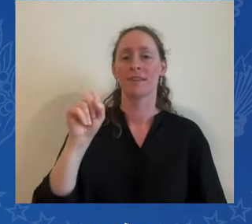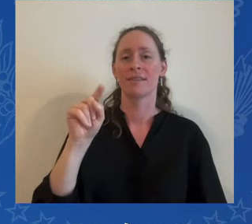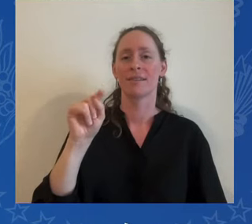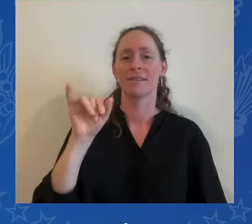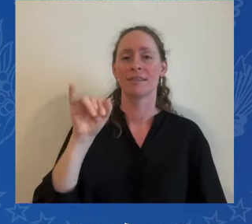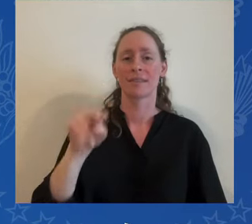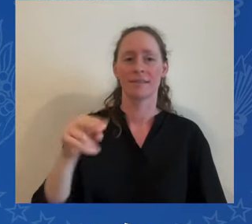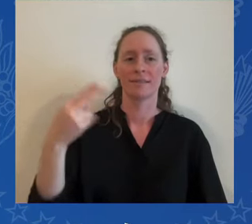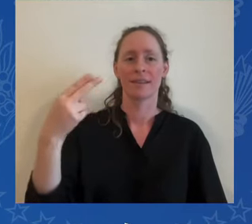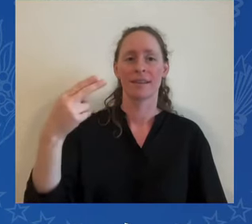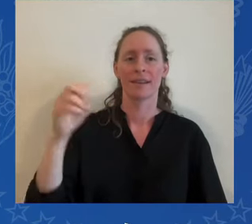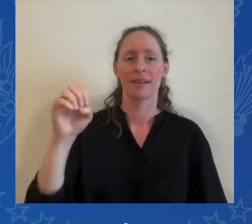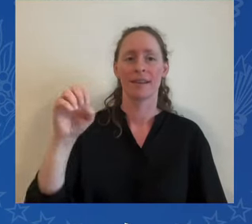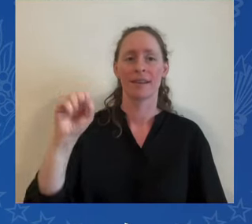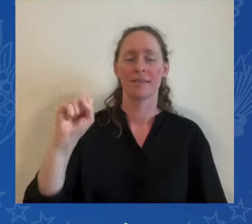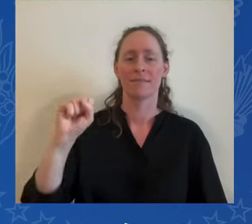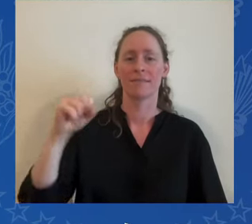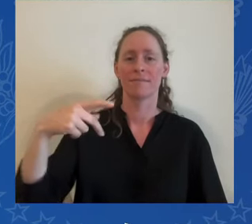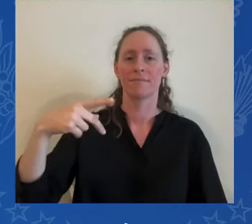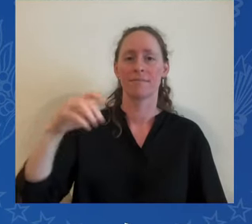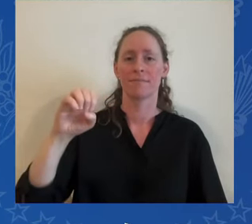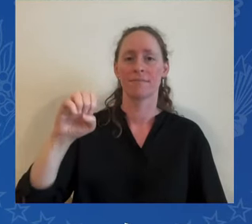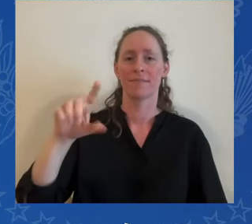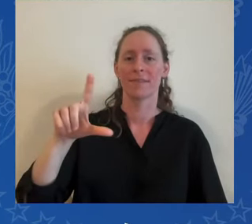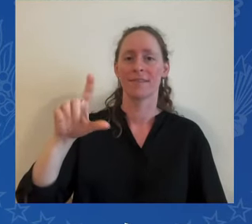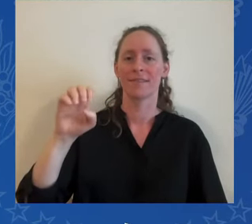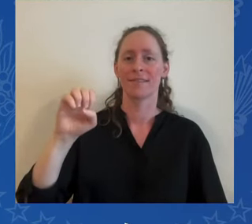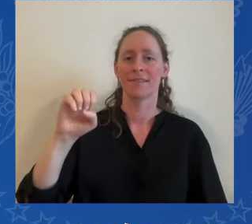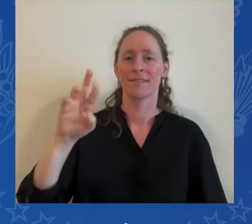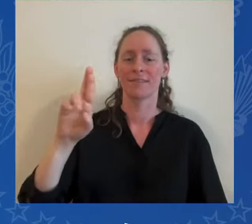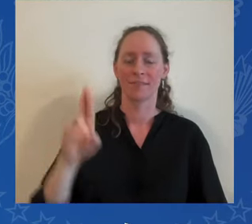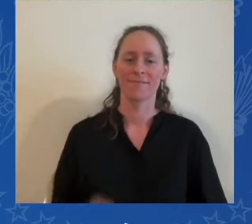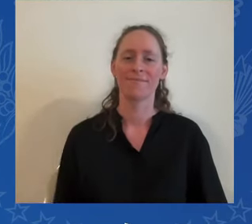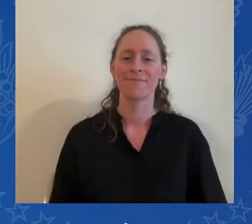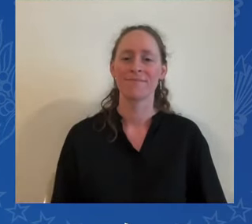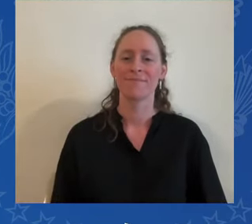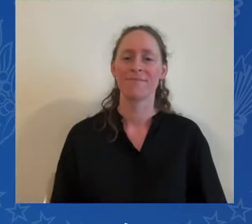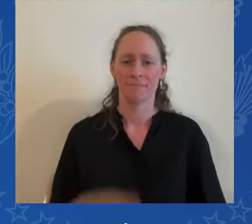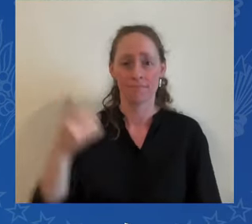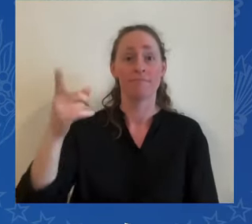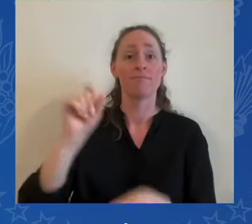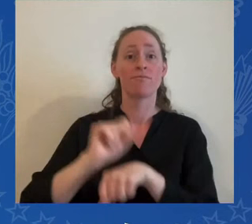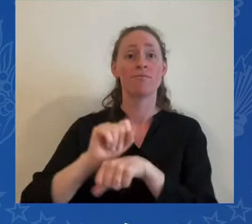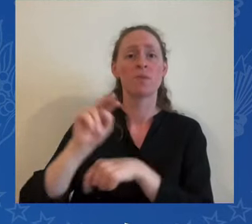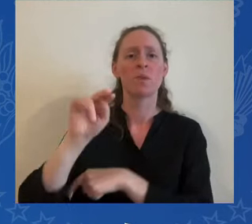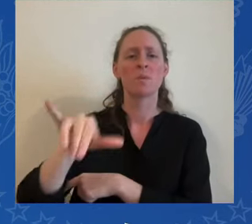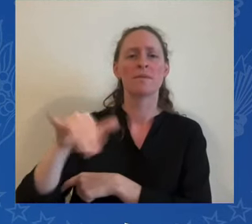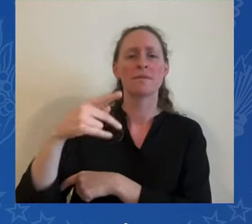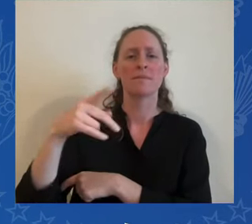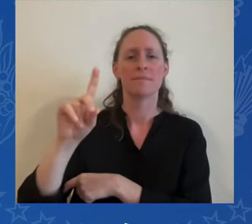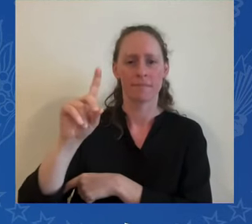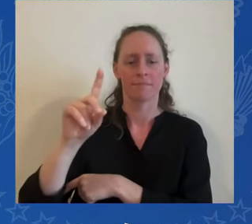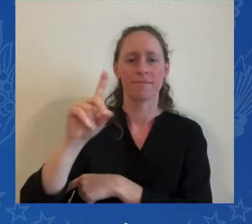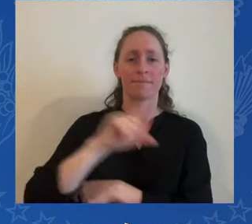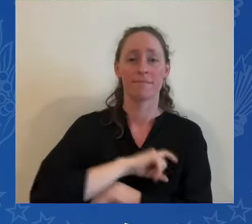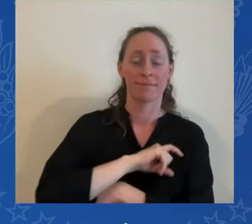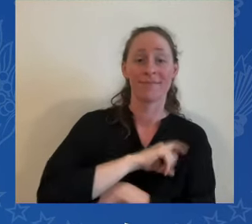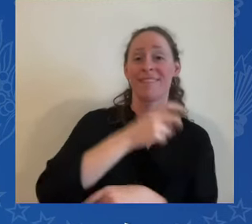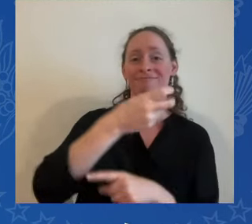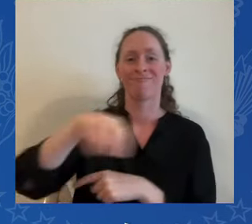17 years, the Fire Department of New York. He heard me say before that there's an expression where I come from, that,